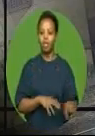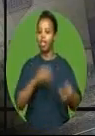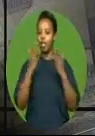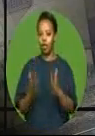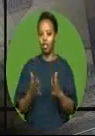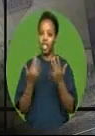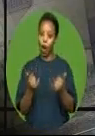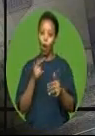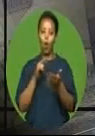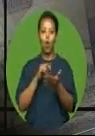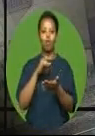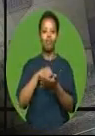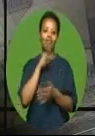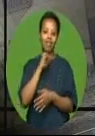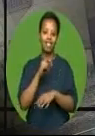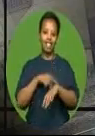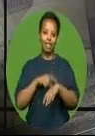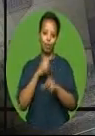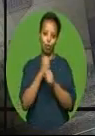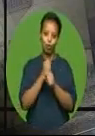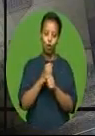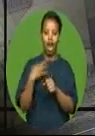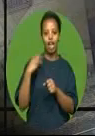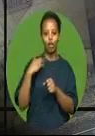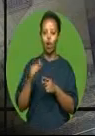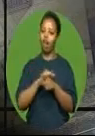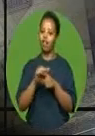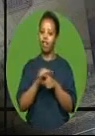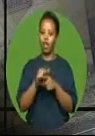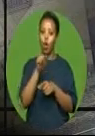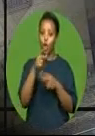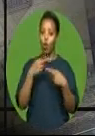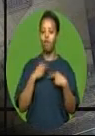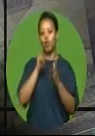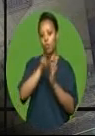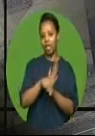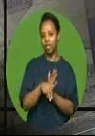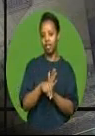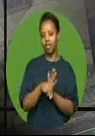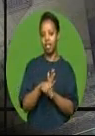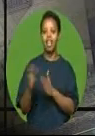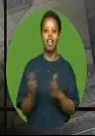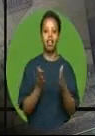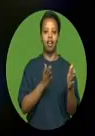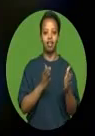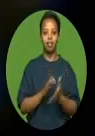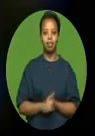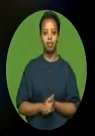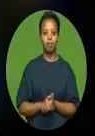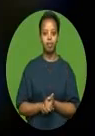Students, now it is time to do an individual activity. You have 2 minutes. get ready.